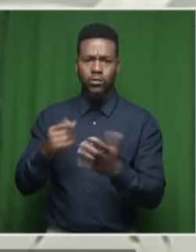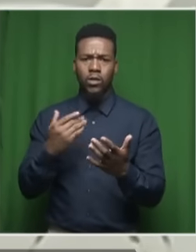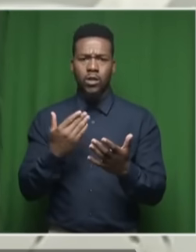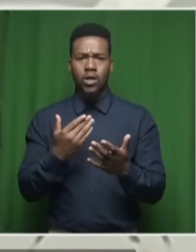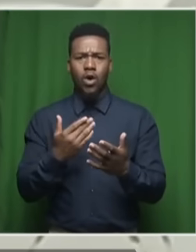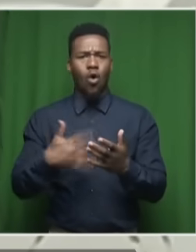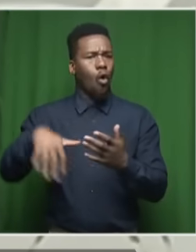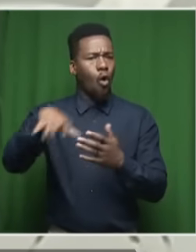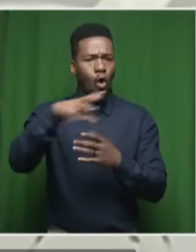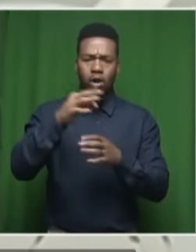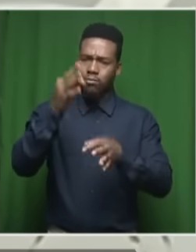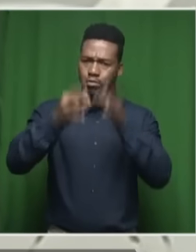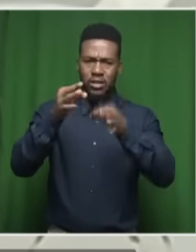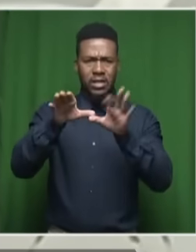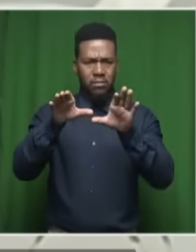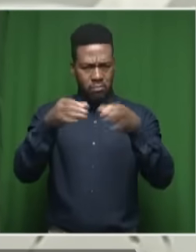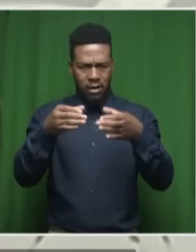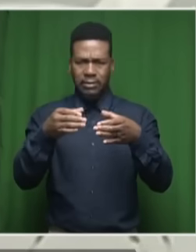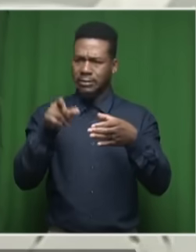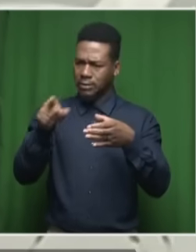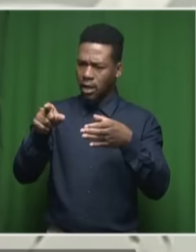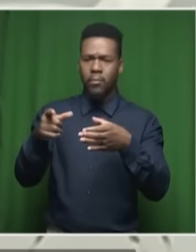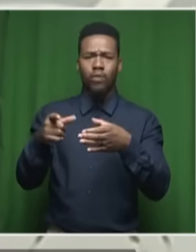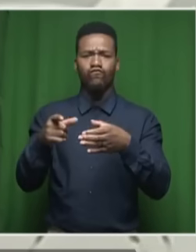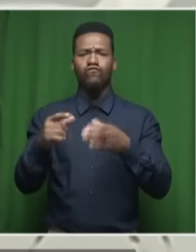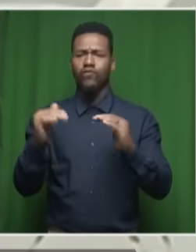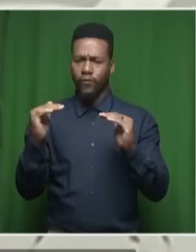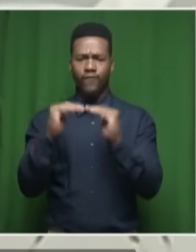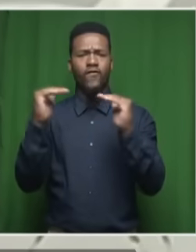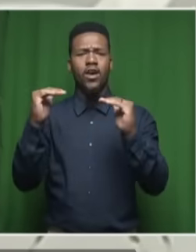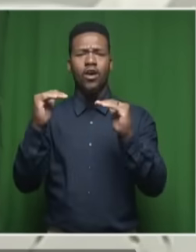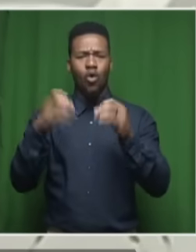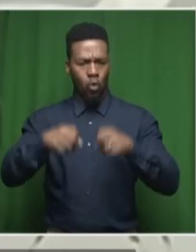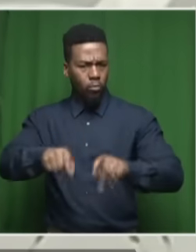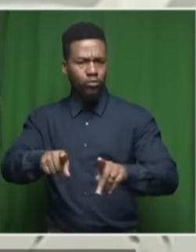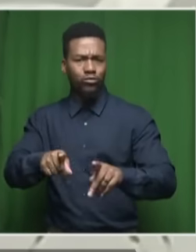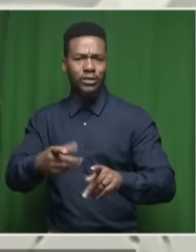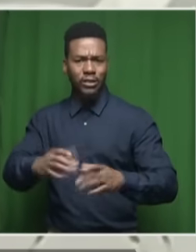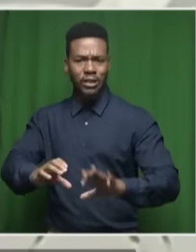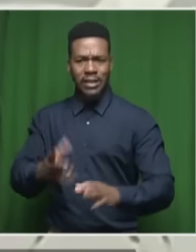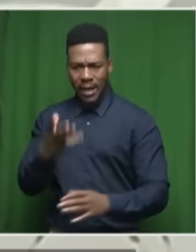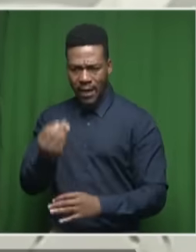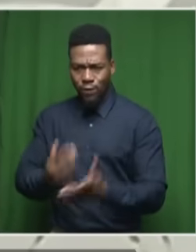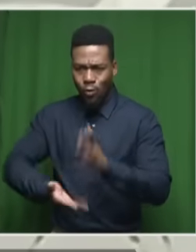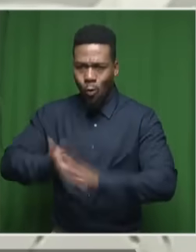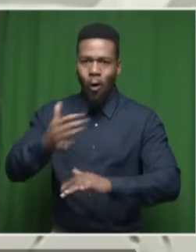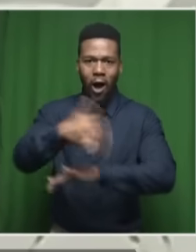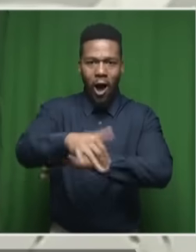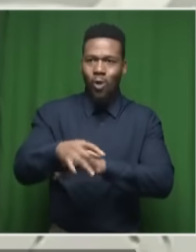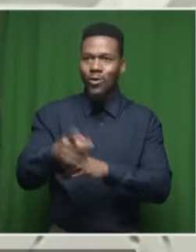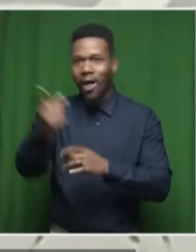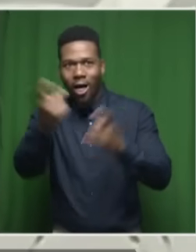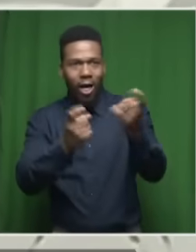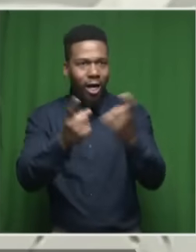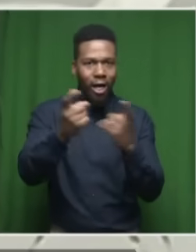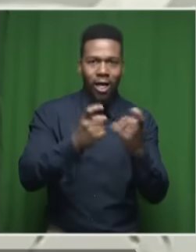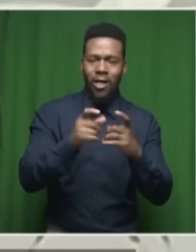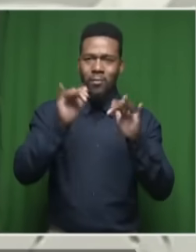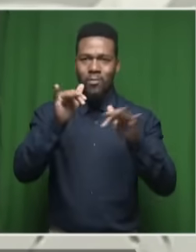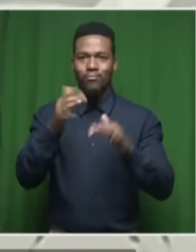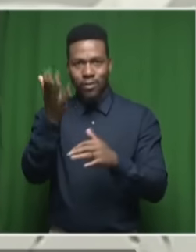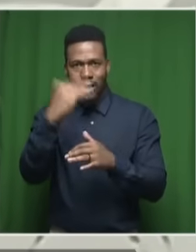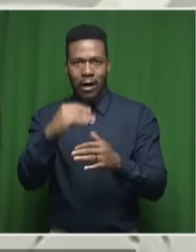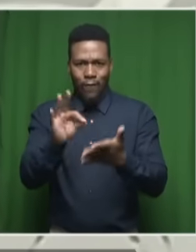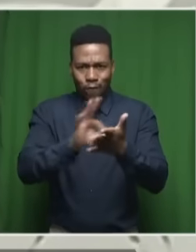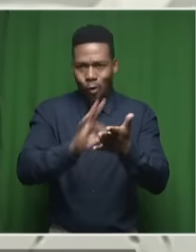all political parties are given a fair chance to be able to go out and convince the people to vote for them. The unfortunate part is